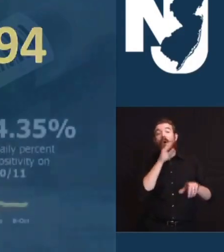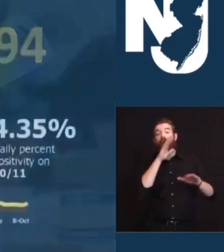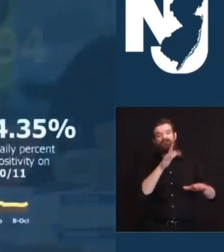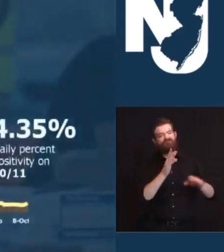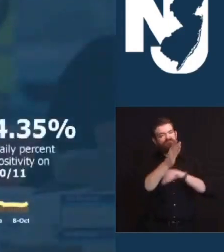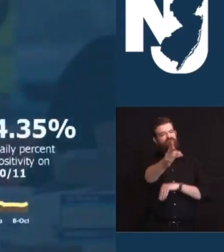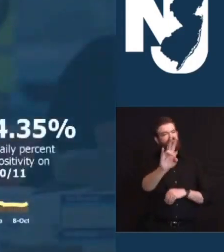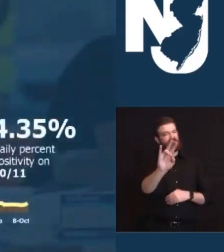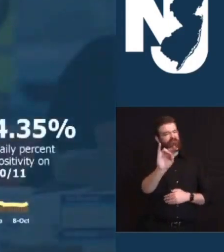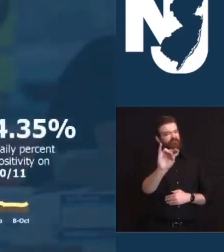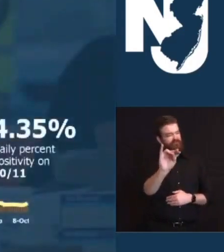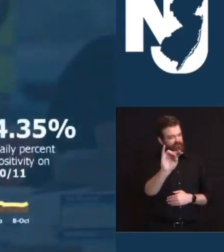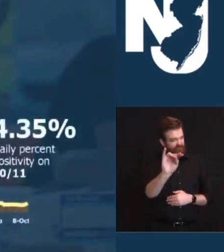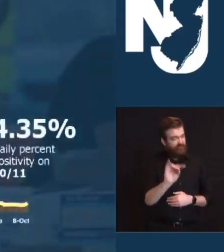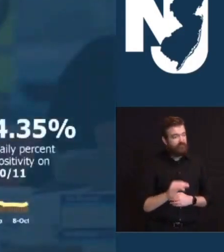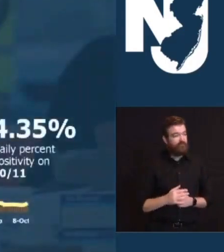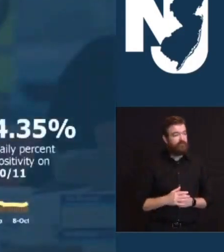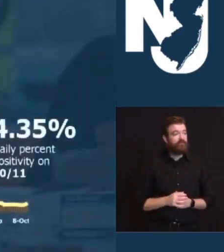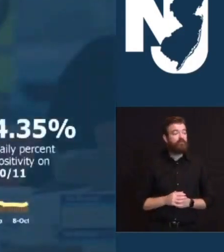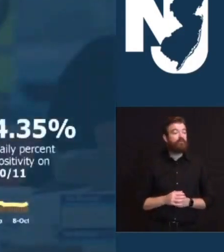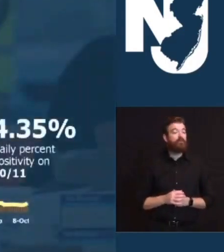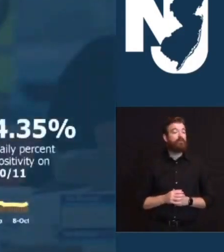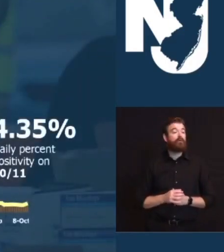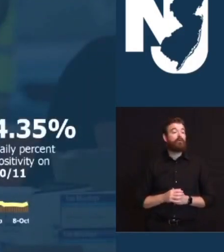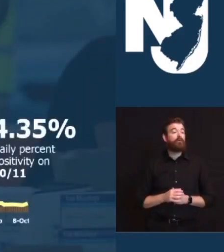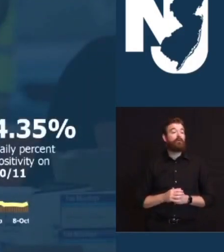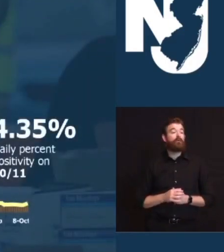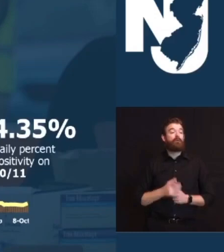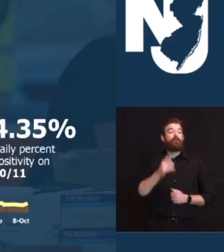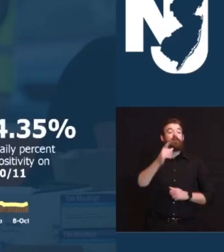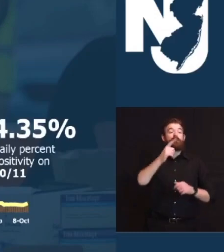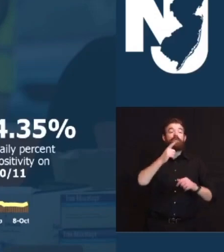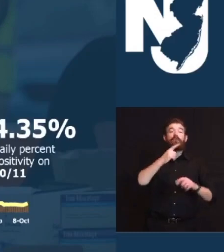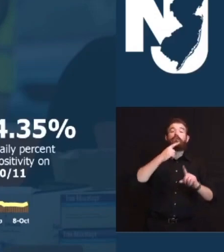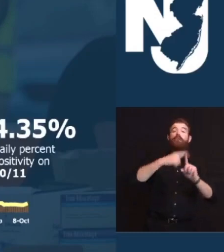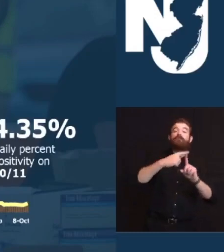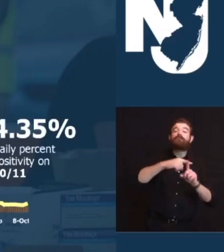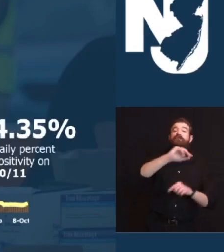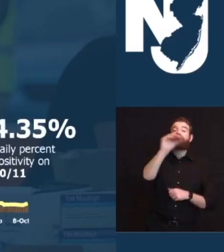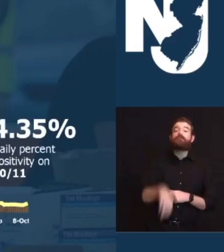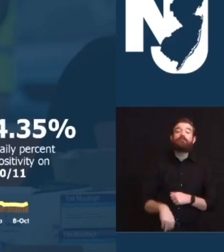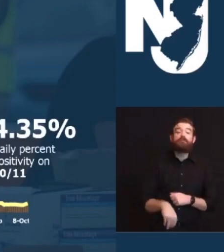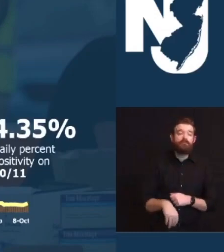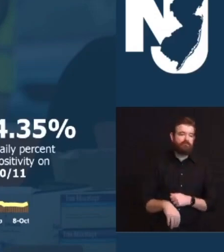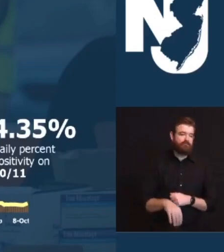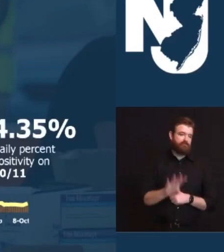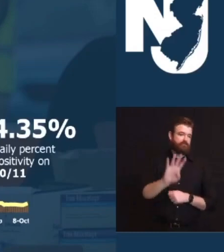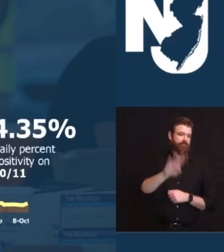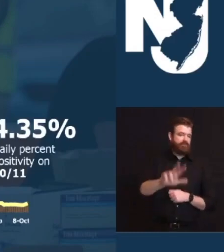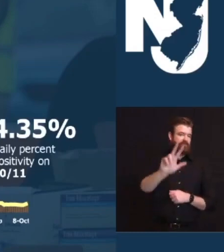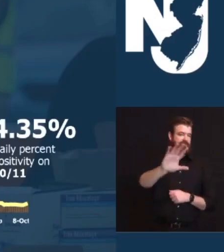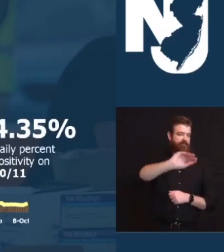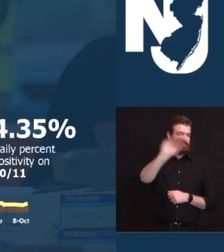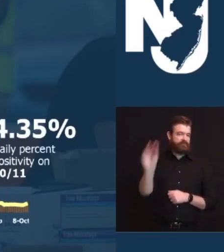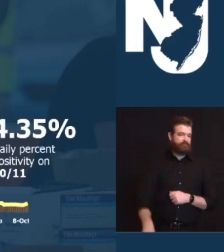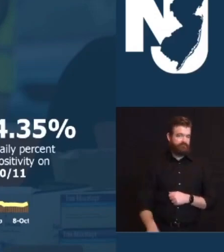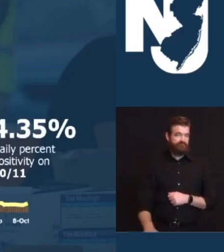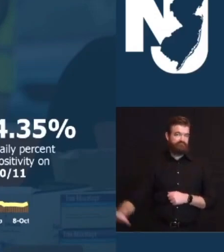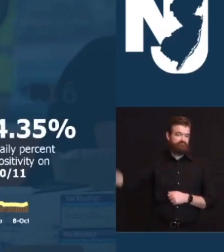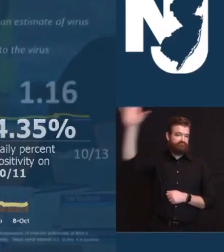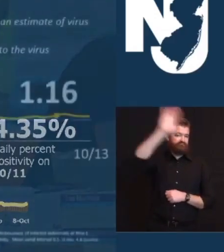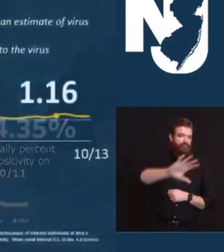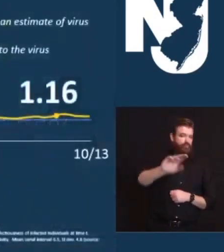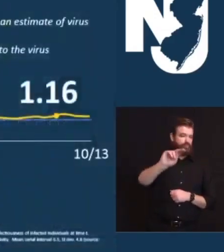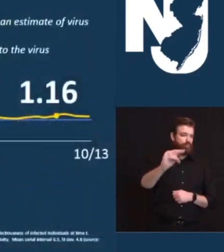statewide positivity rate for all tests recorded on October 11th was 4.35%. That is up. And the statewide